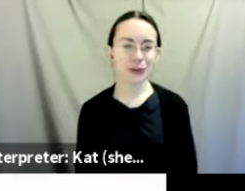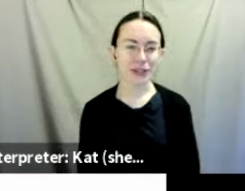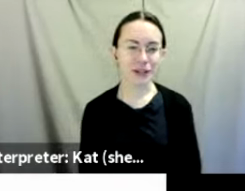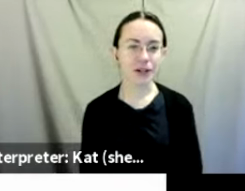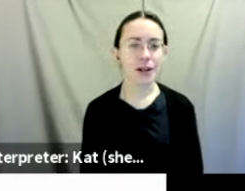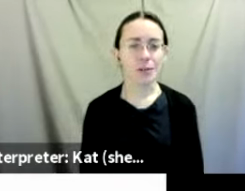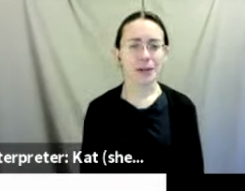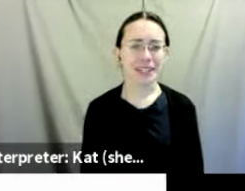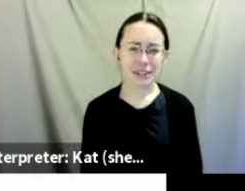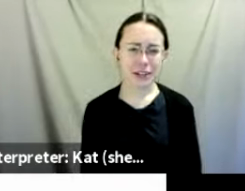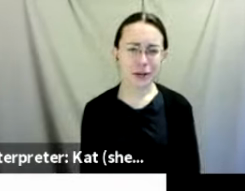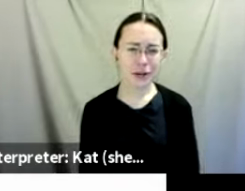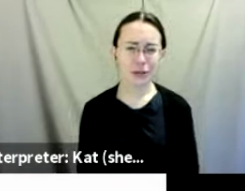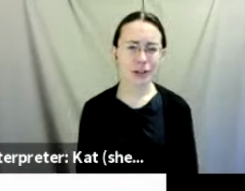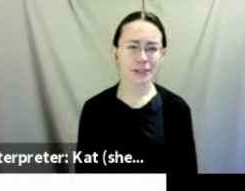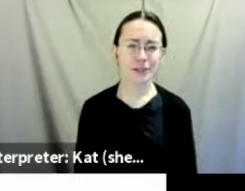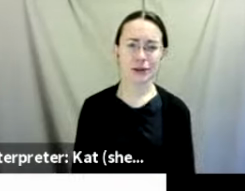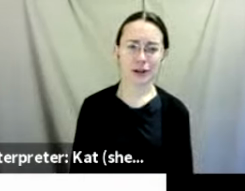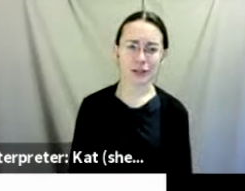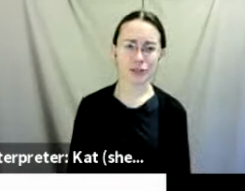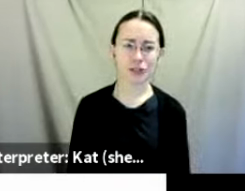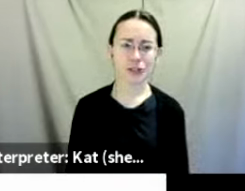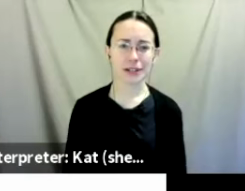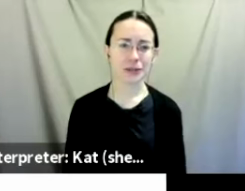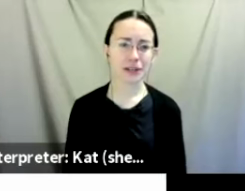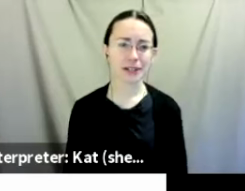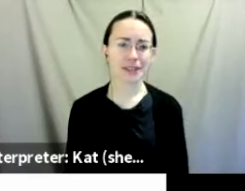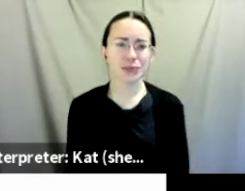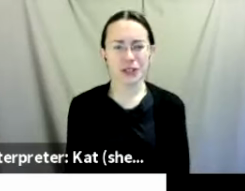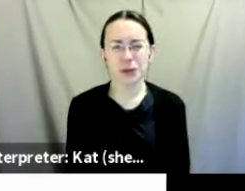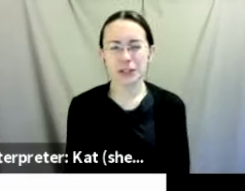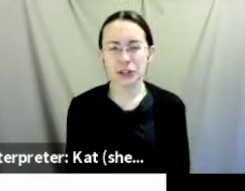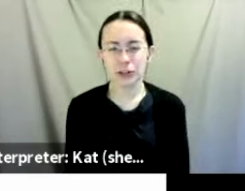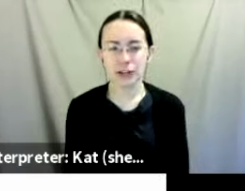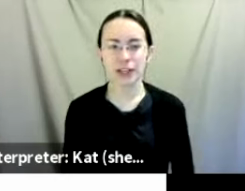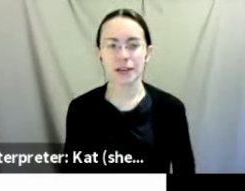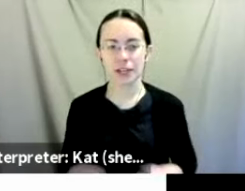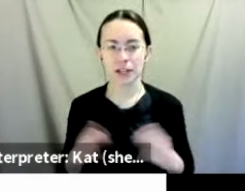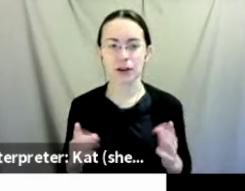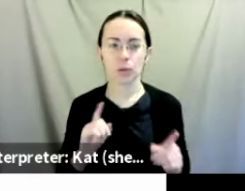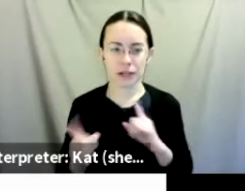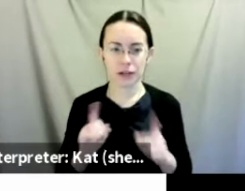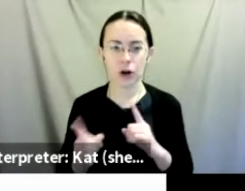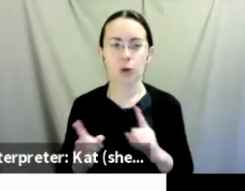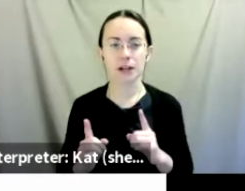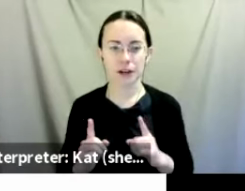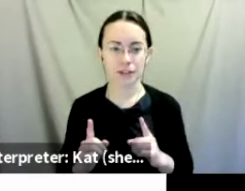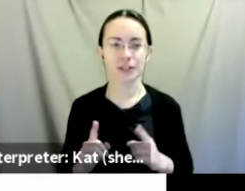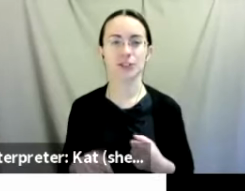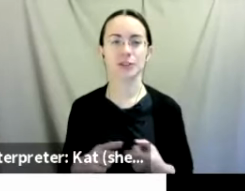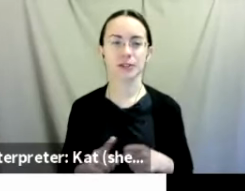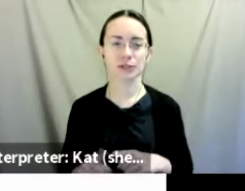The first quote here, but I didn't talk about it with friends until college, when that's really when we started finally having